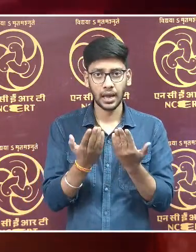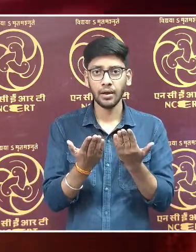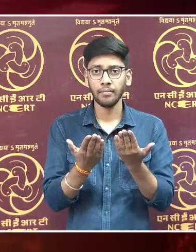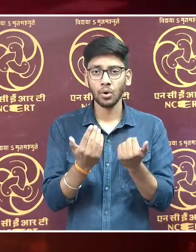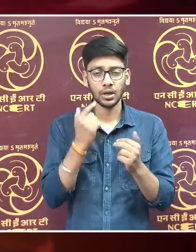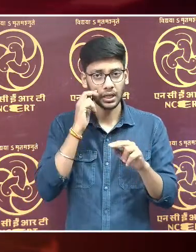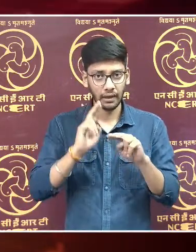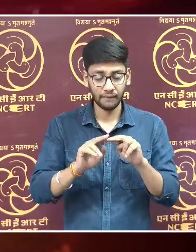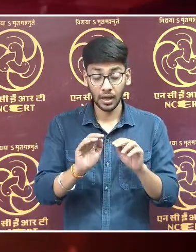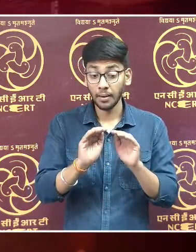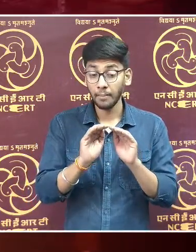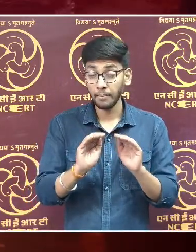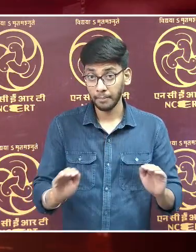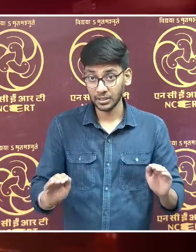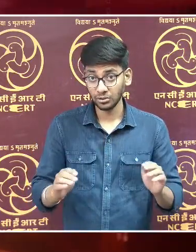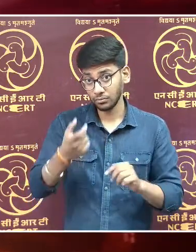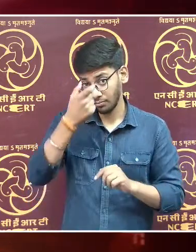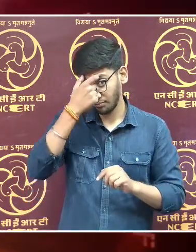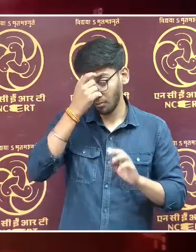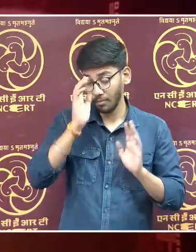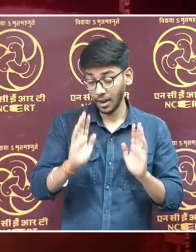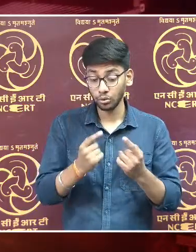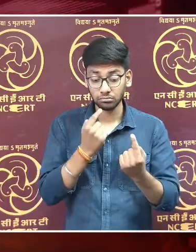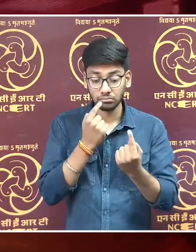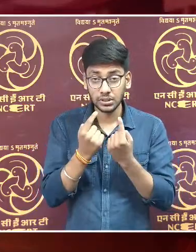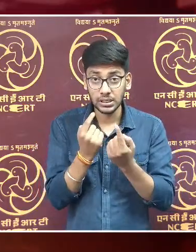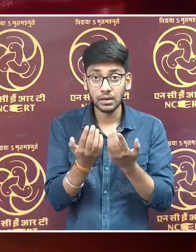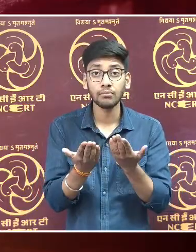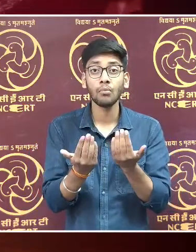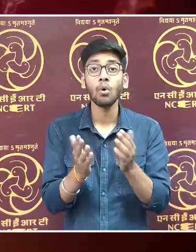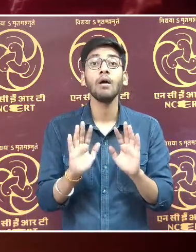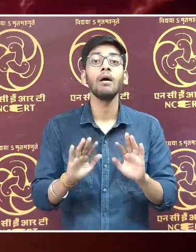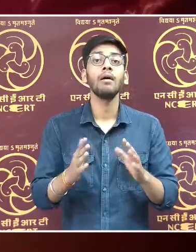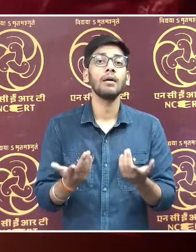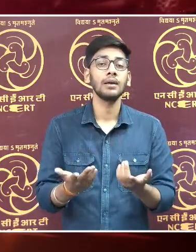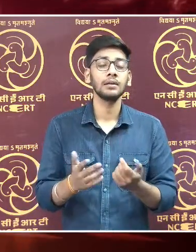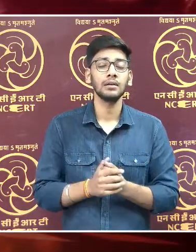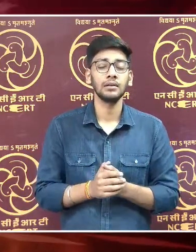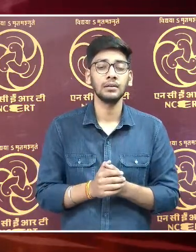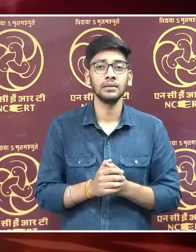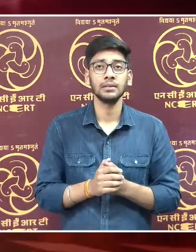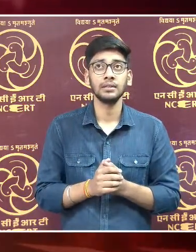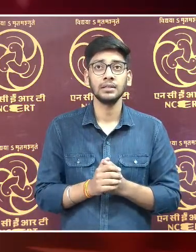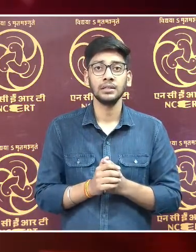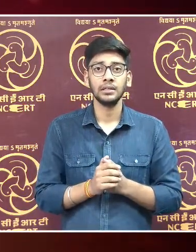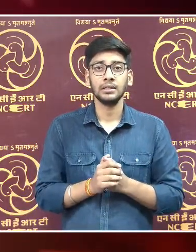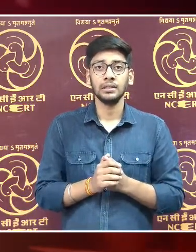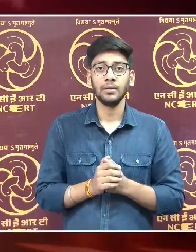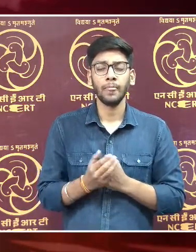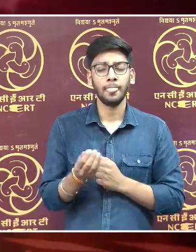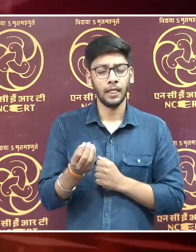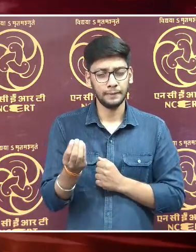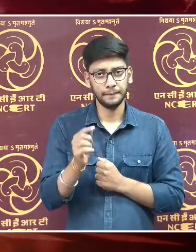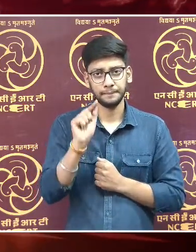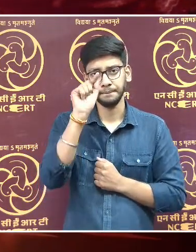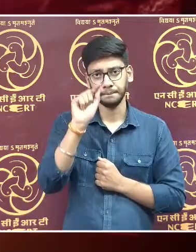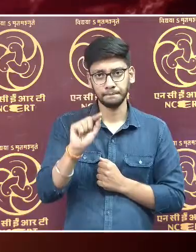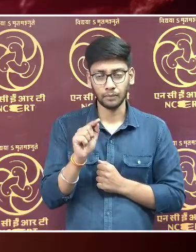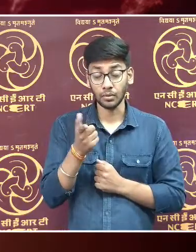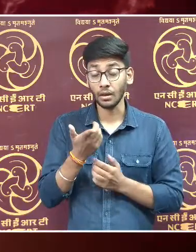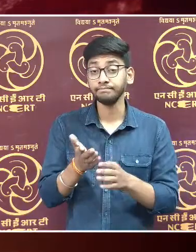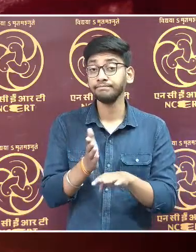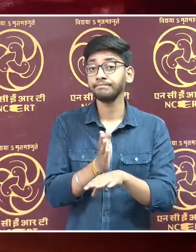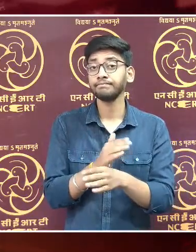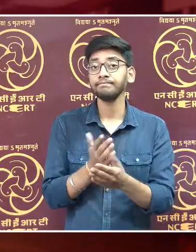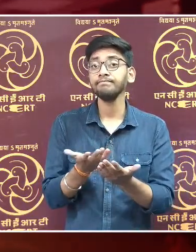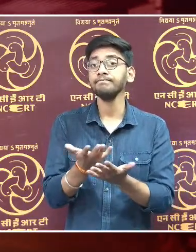hearing problem. You would have seen some of them getting ear pus like this from the ear. There are some watery discharge that